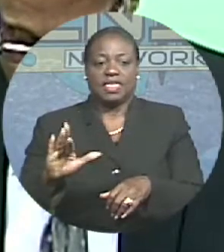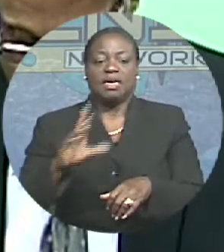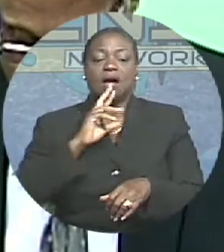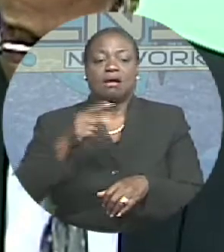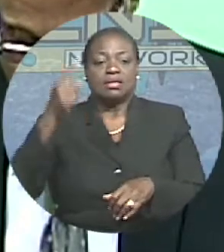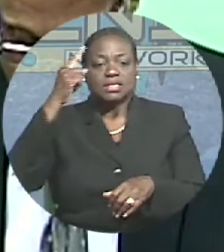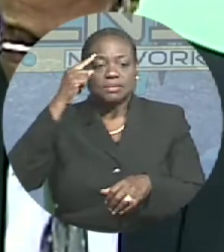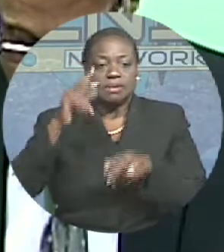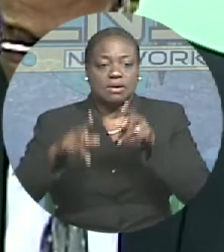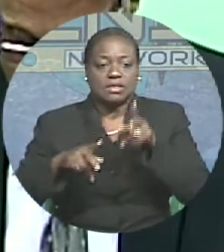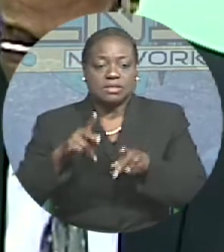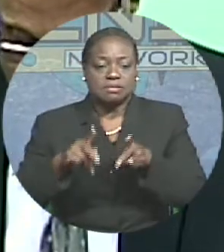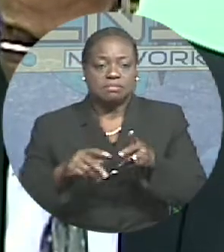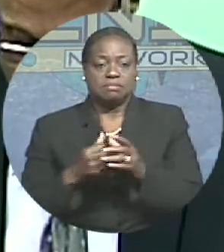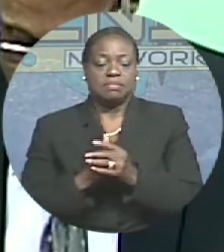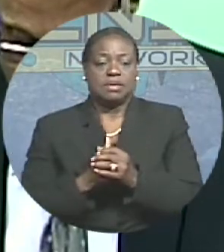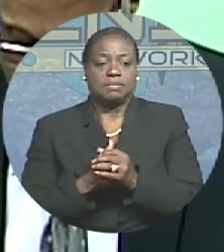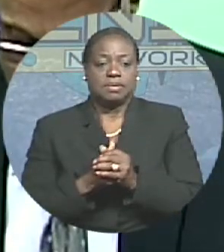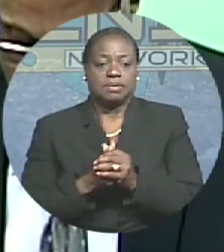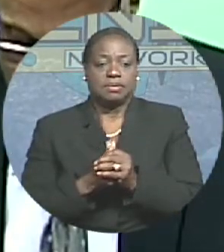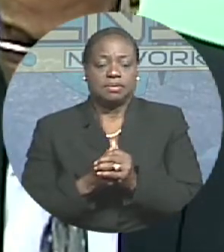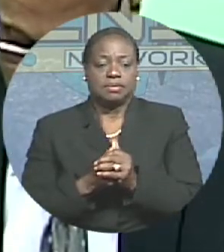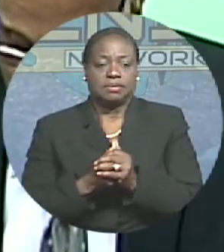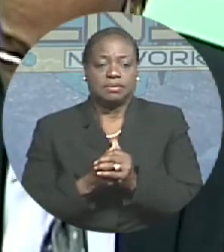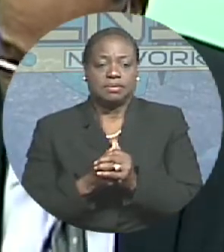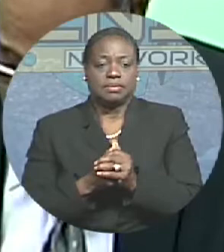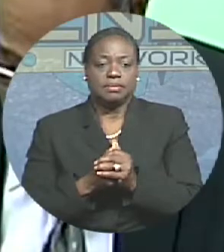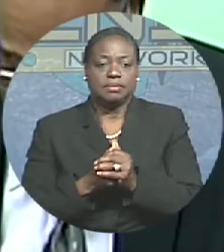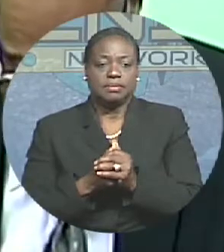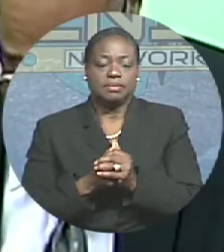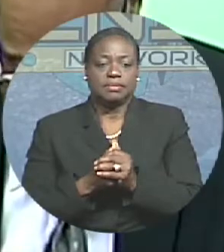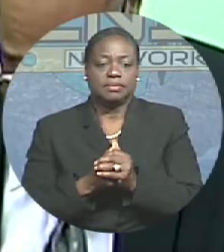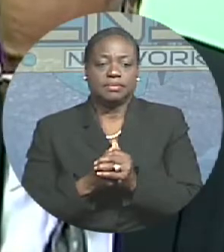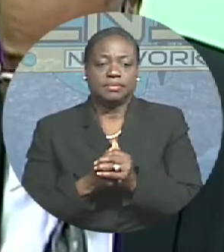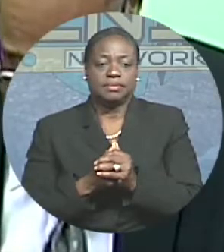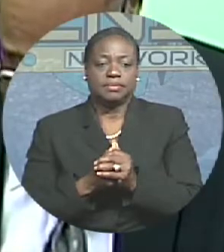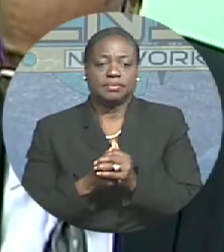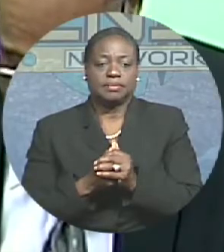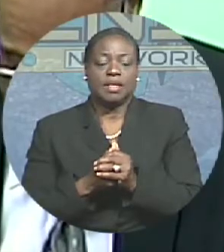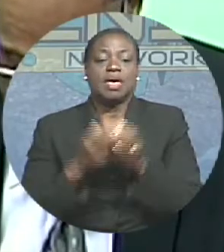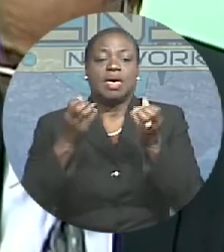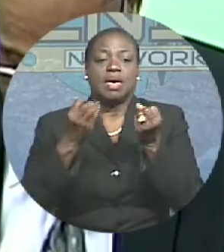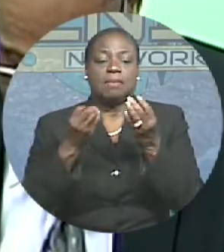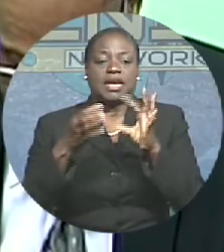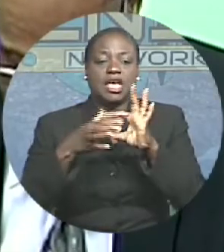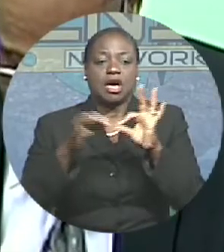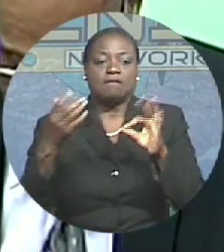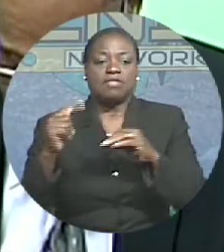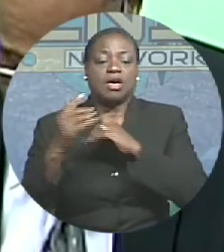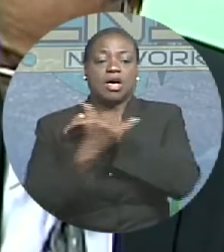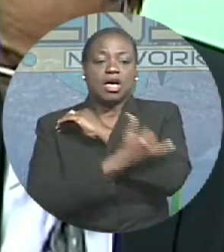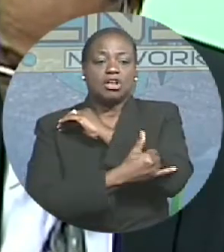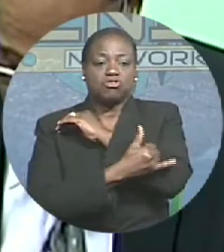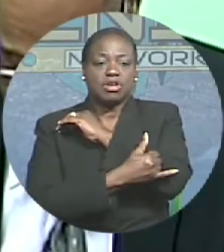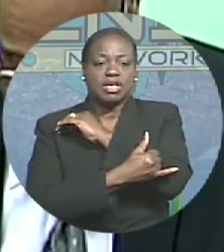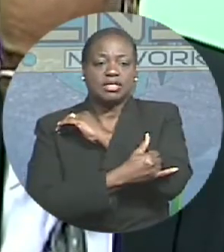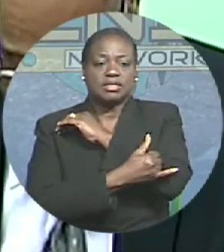countries of the world, as I have demonstrated through our literacy rate. And in fact, many of the countries where we